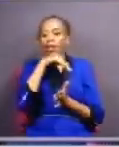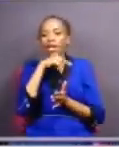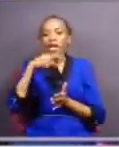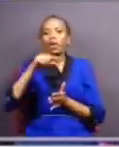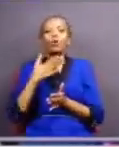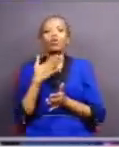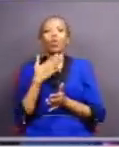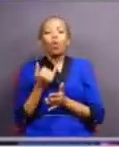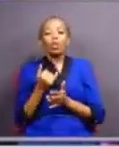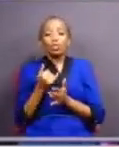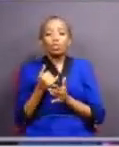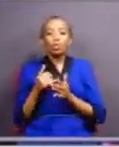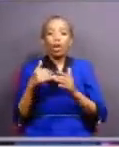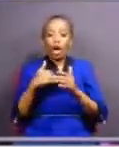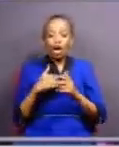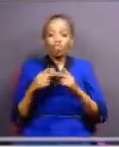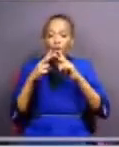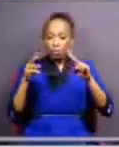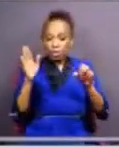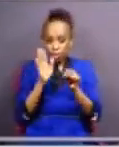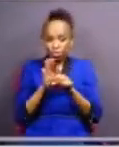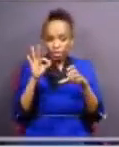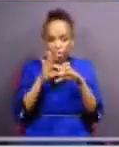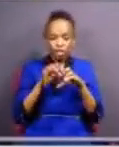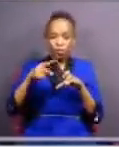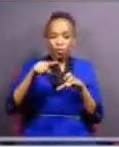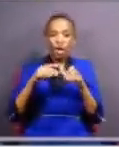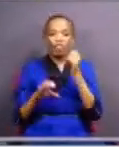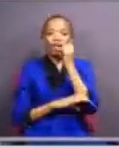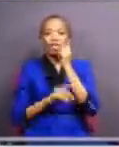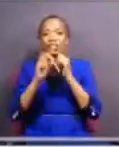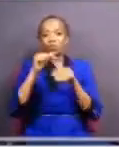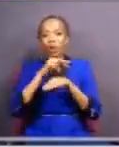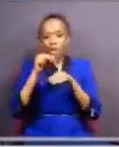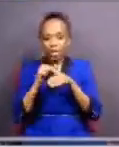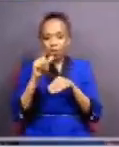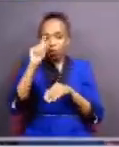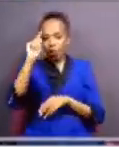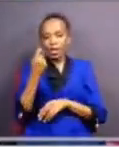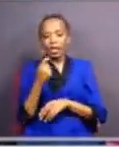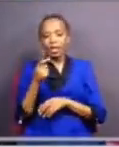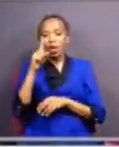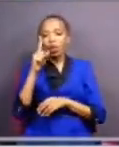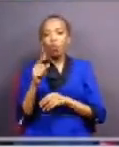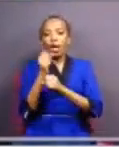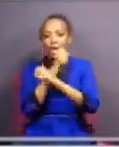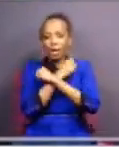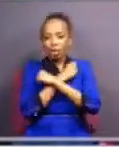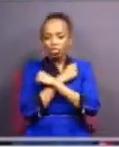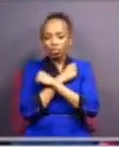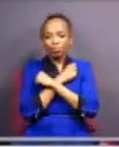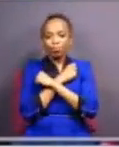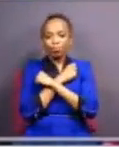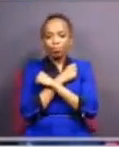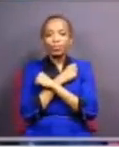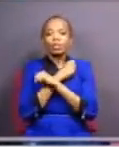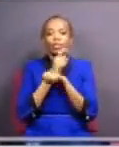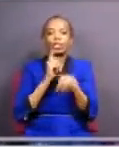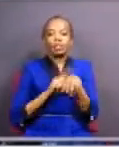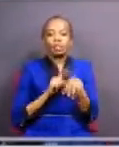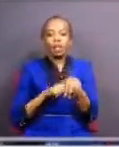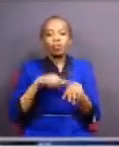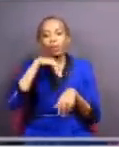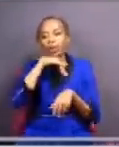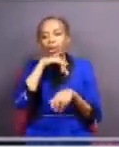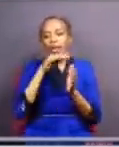that we have peaceful elections. We take this country as one nation, one Kenya, one love. When